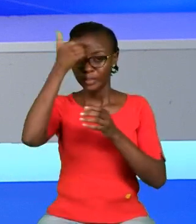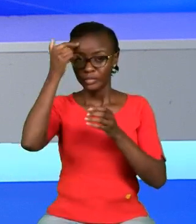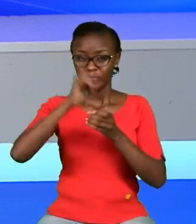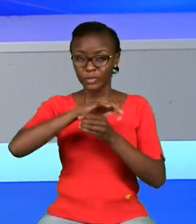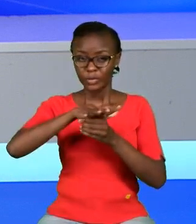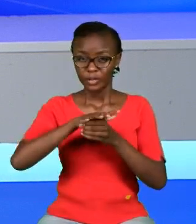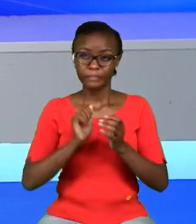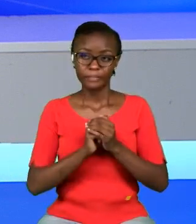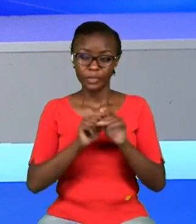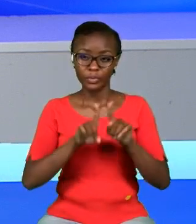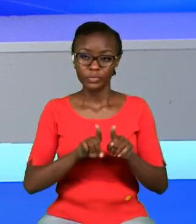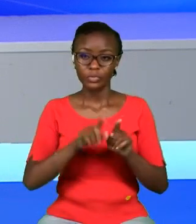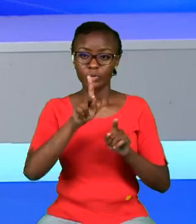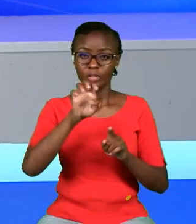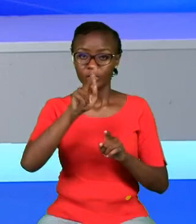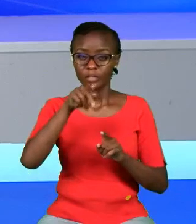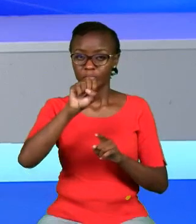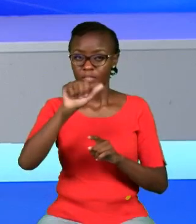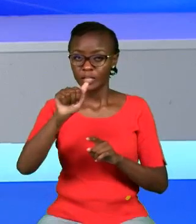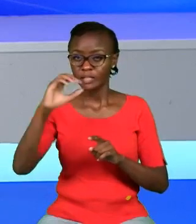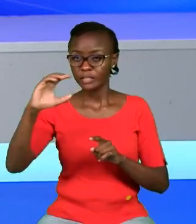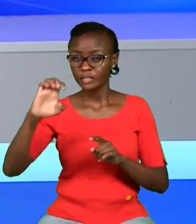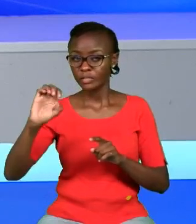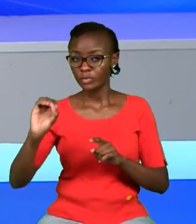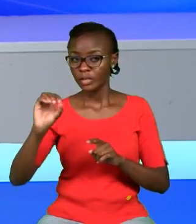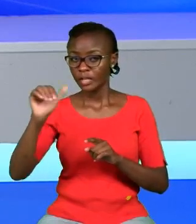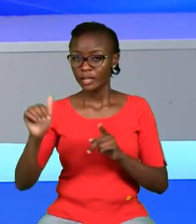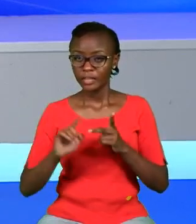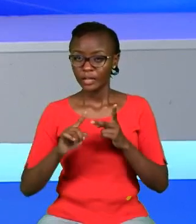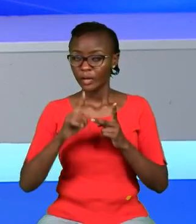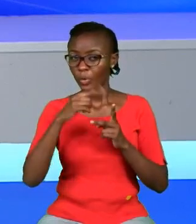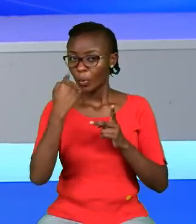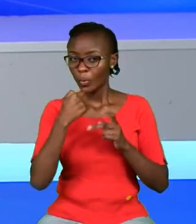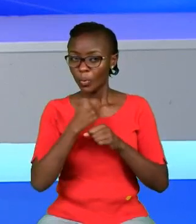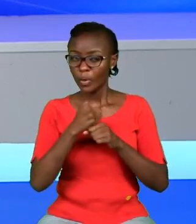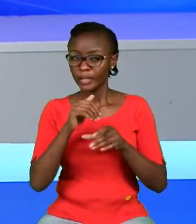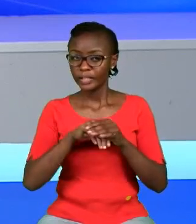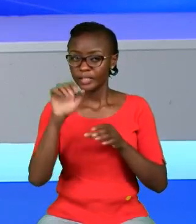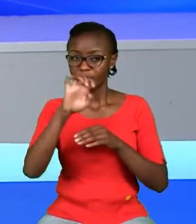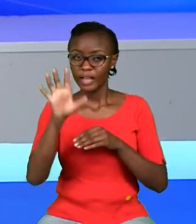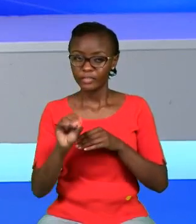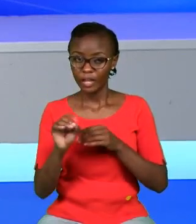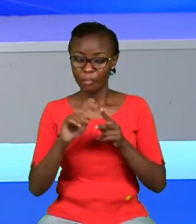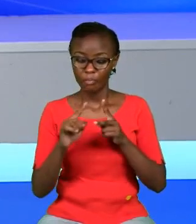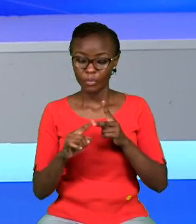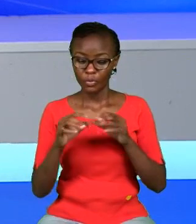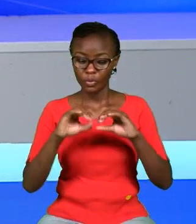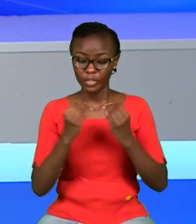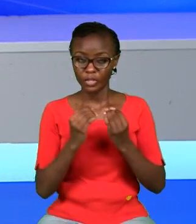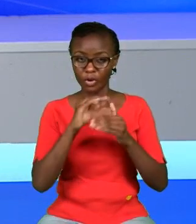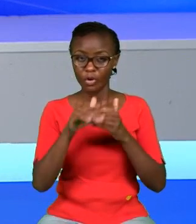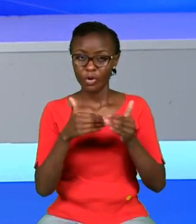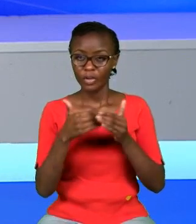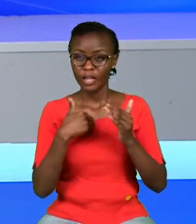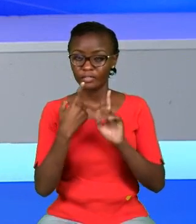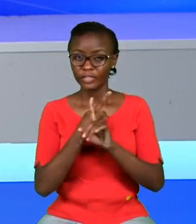pandemic. Through Kepsa's CEO Carol Karioki and John Bosco Kalisa of East Africa Business Council, the two organizations have come up with a number